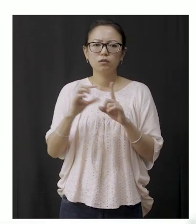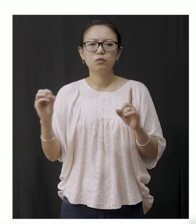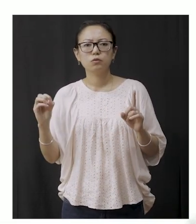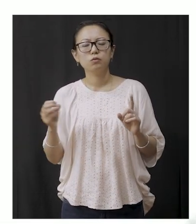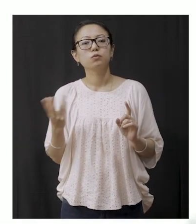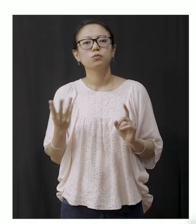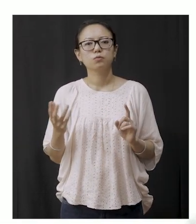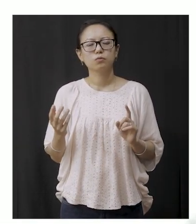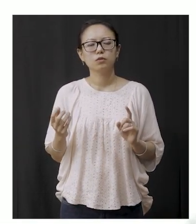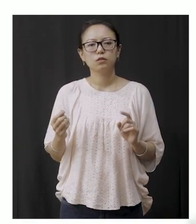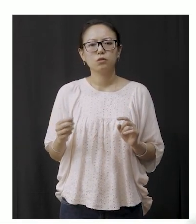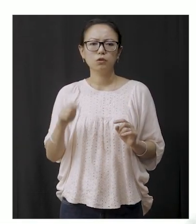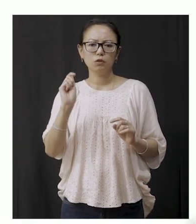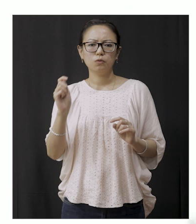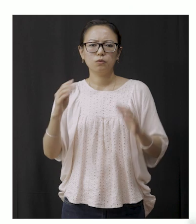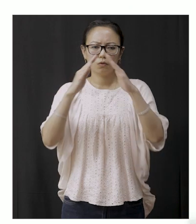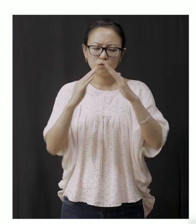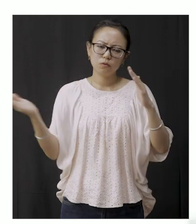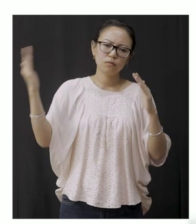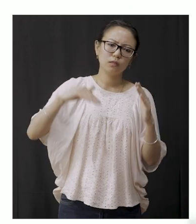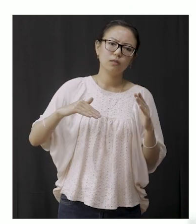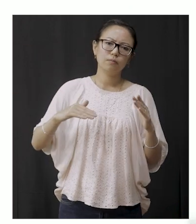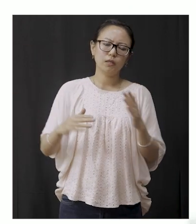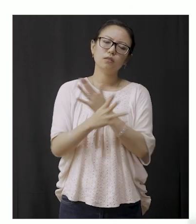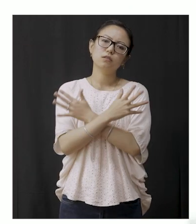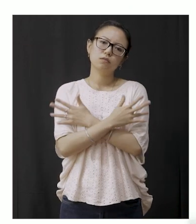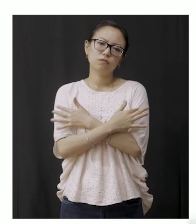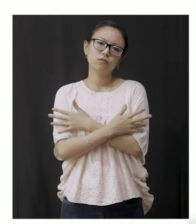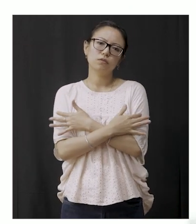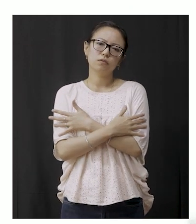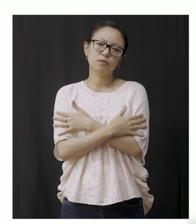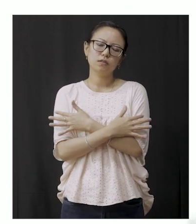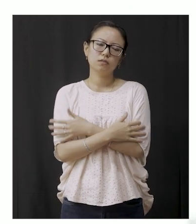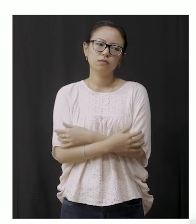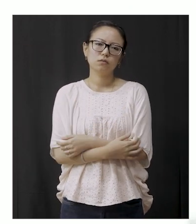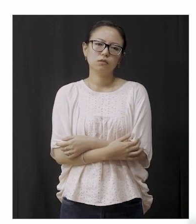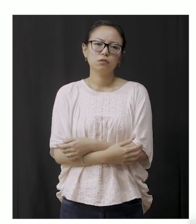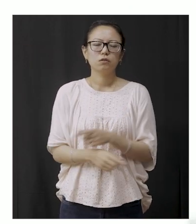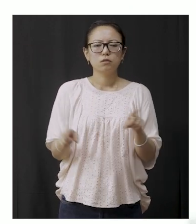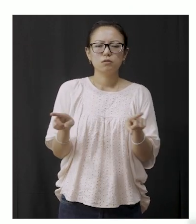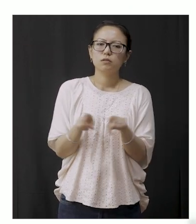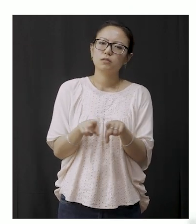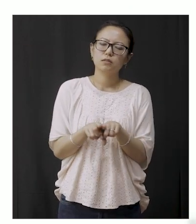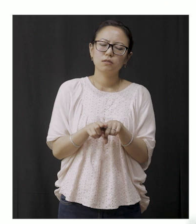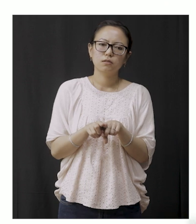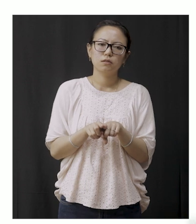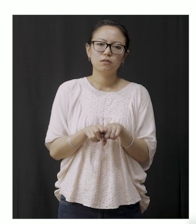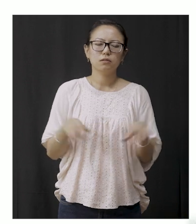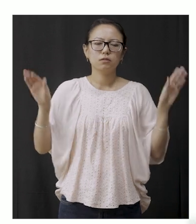to rest or sleep. See, the birds are getting ready to rest or